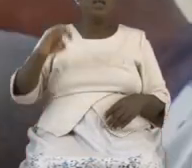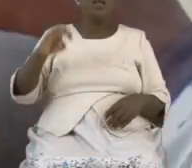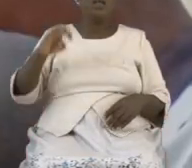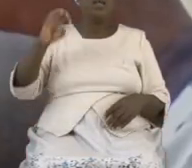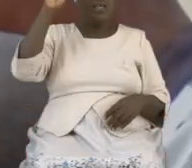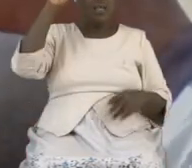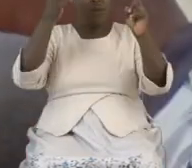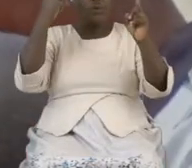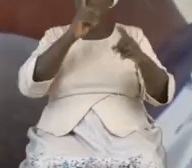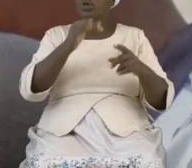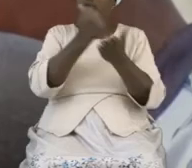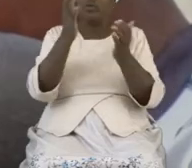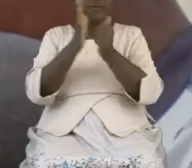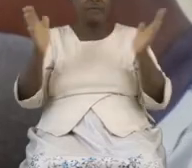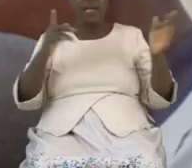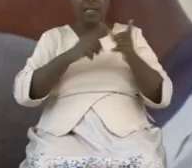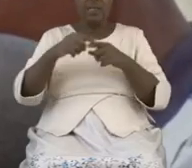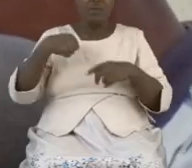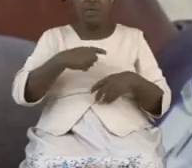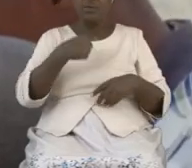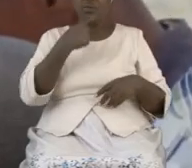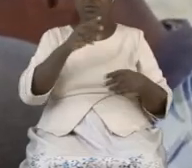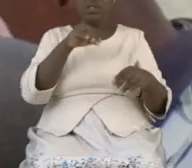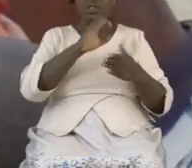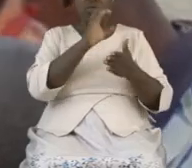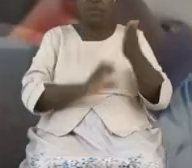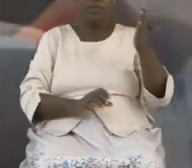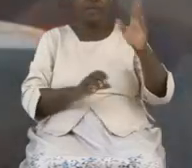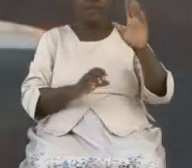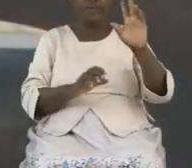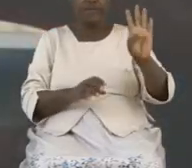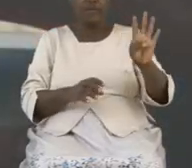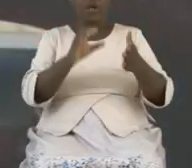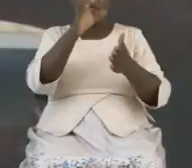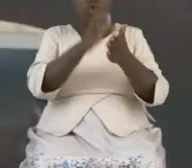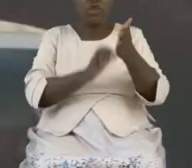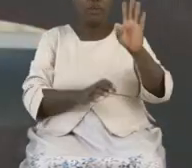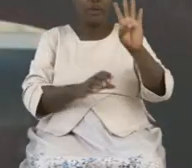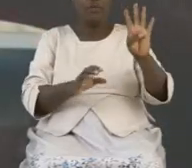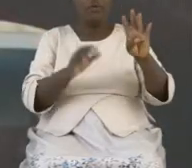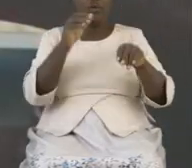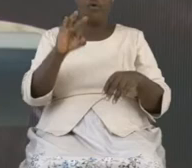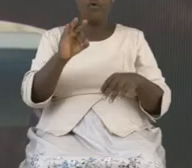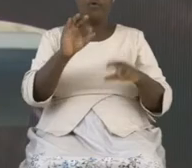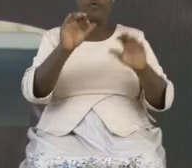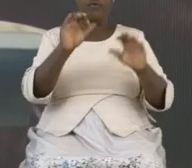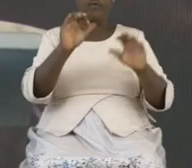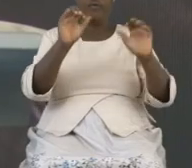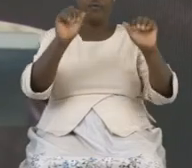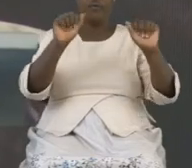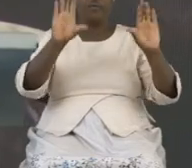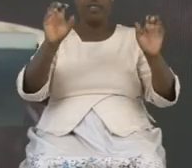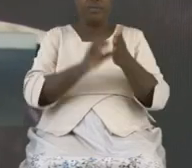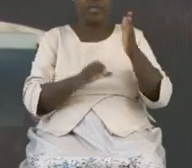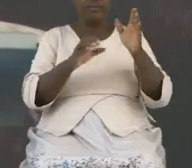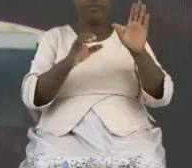then we're told in chapter 4 of Acts, verse 10, be it known unto you